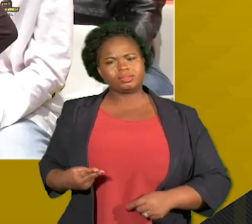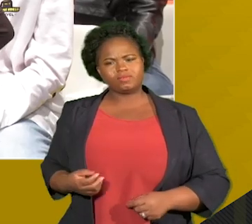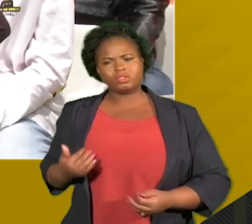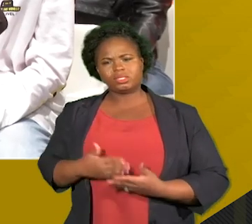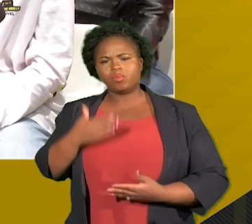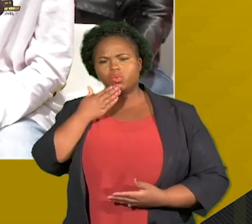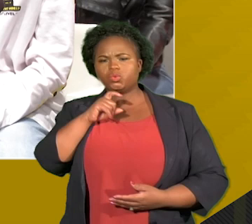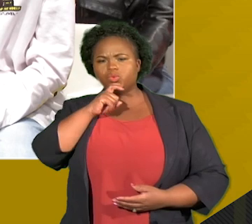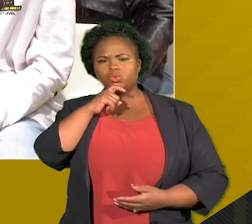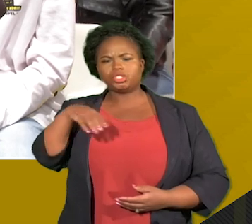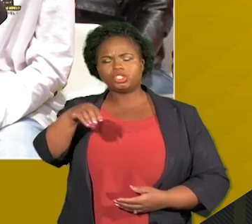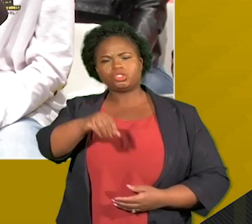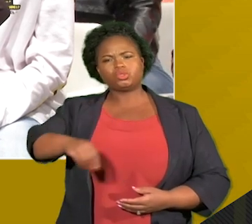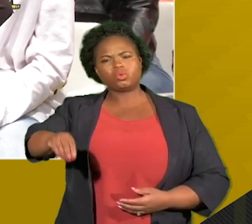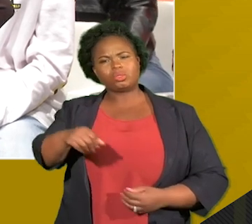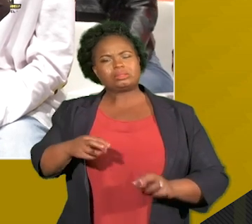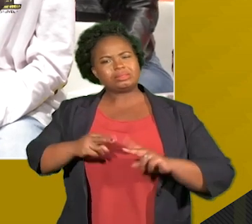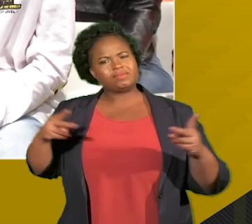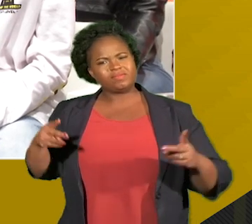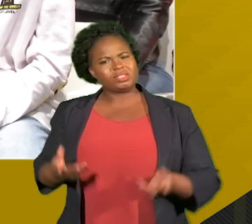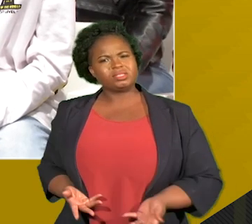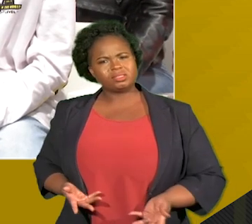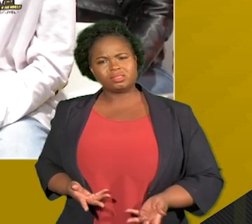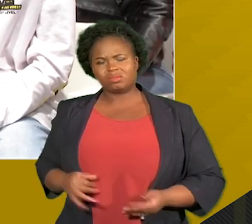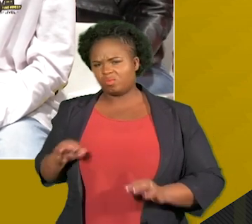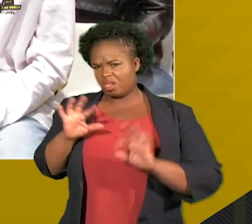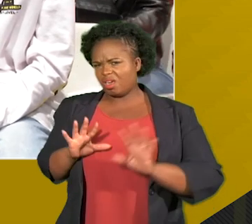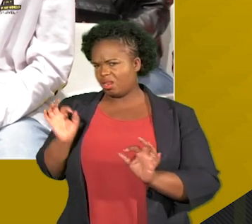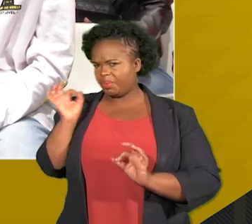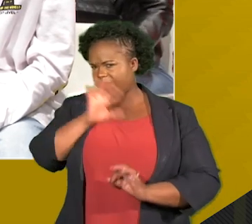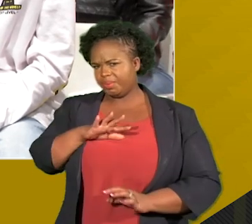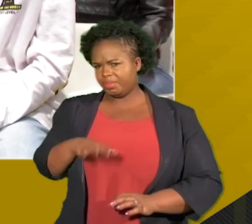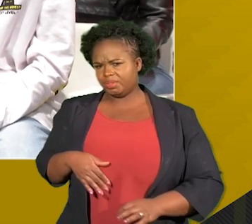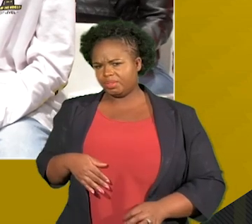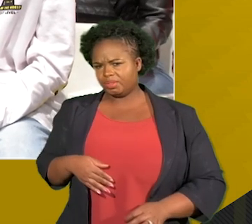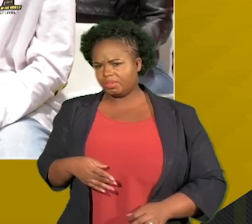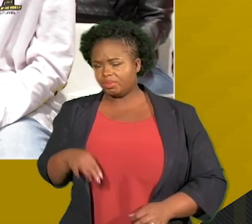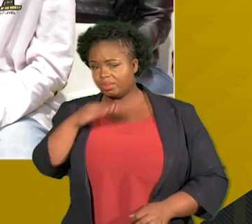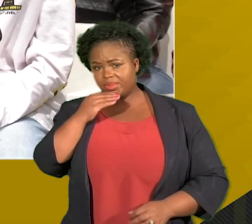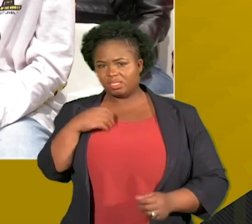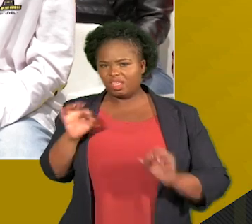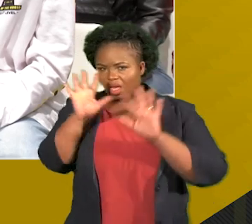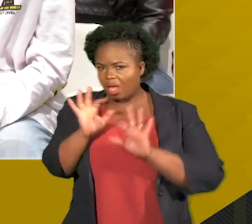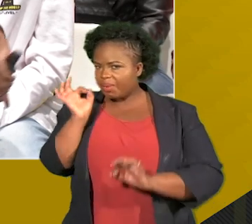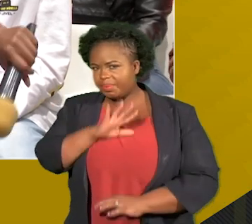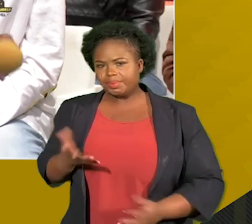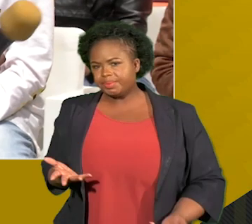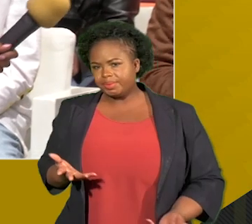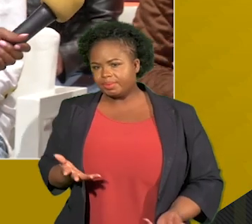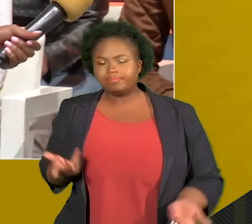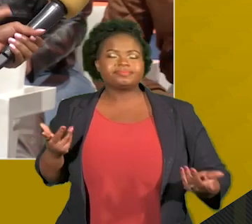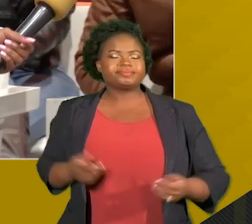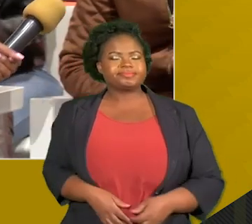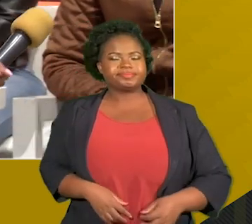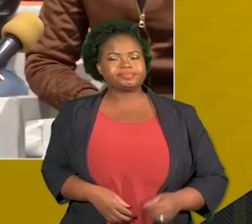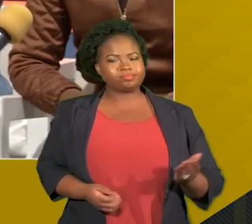who use salt and who use sand to do their art? Yeah, but I'm not color, so does that mean it's the va-va-voom is no longer there? But let's speak